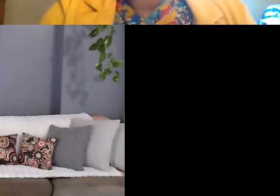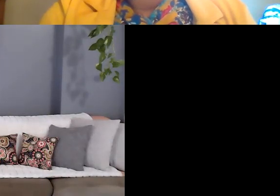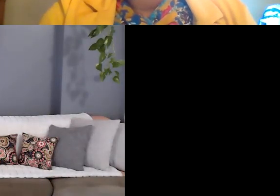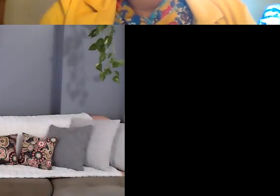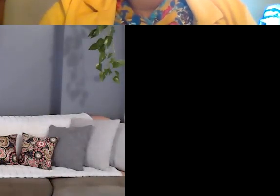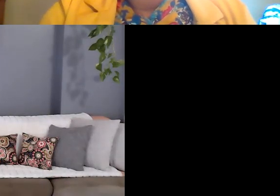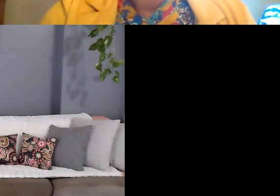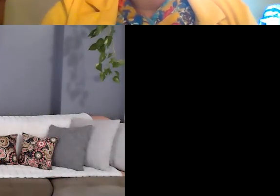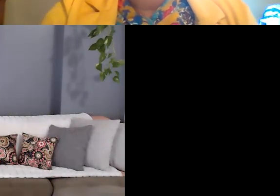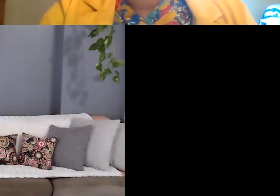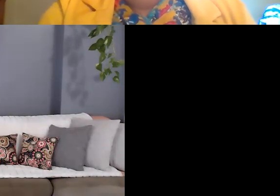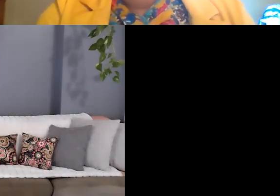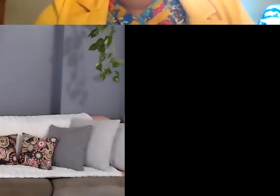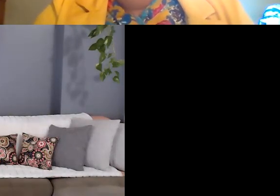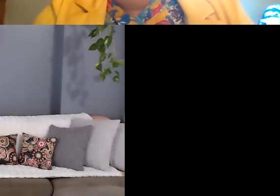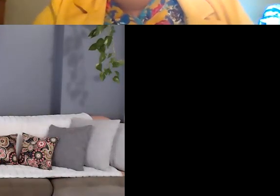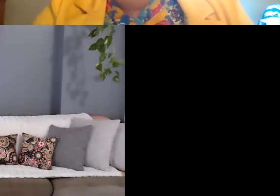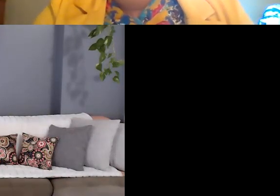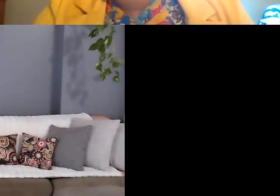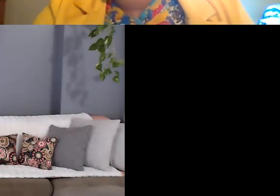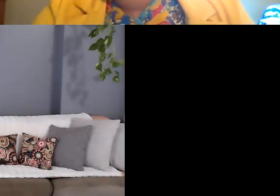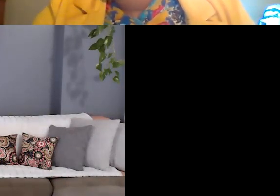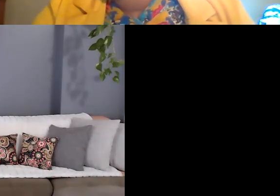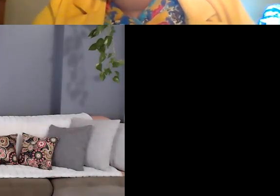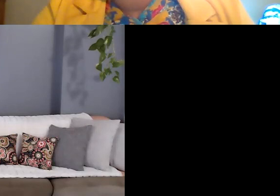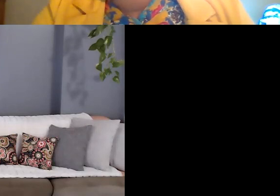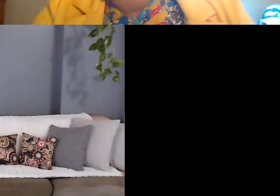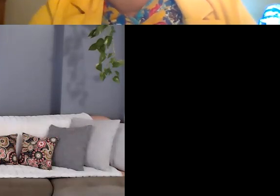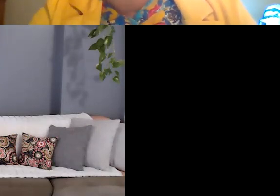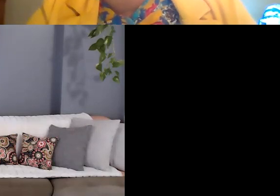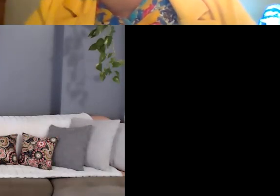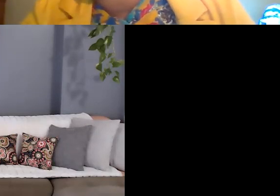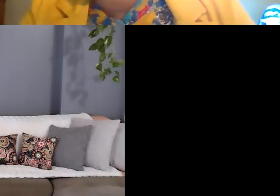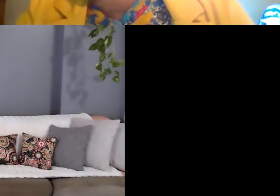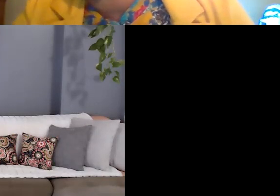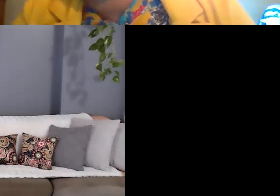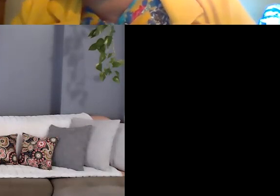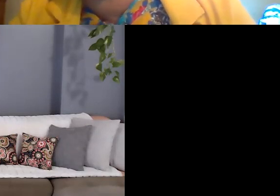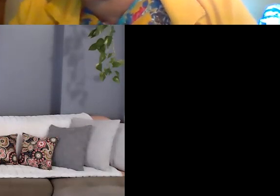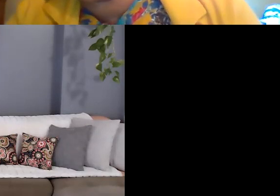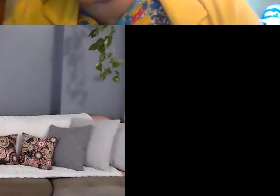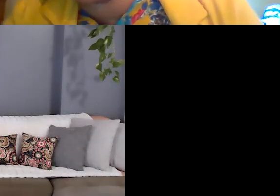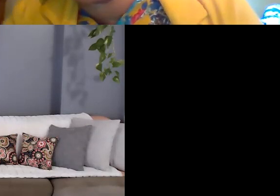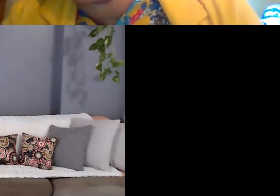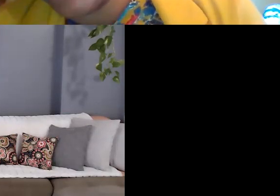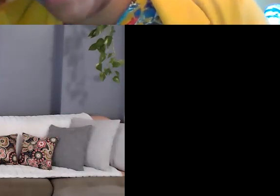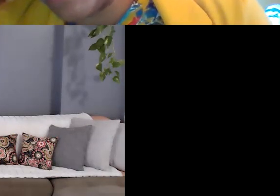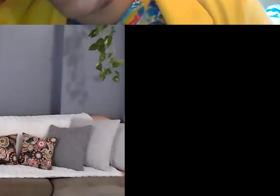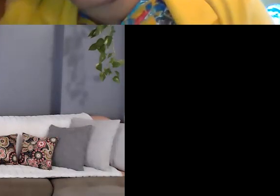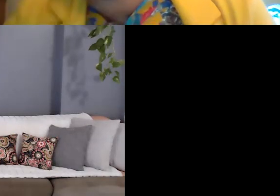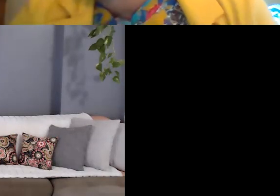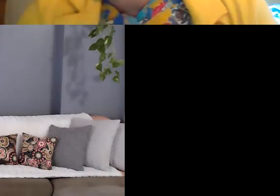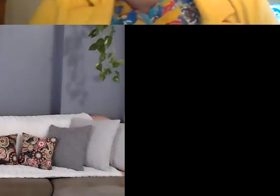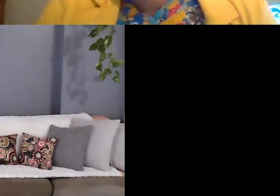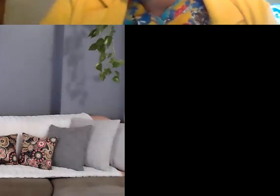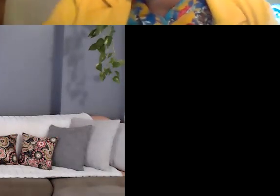personal emergencies overseas? No, you have to be, that's the short answer.